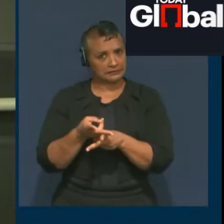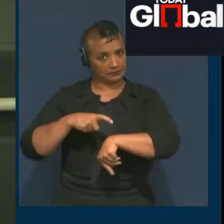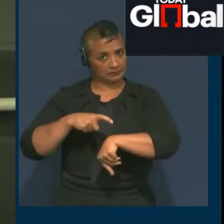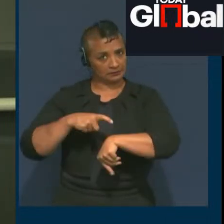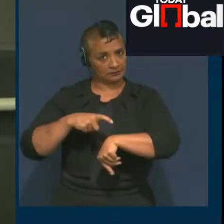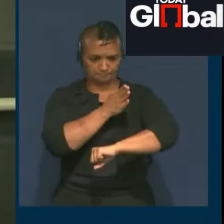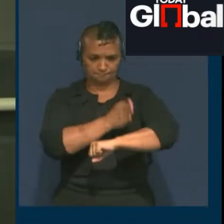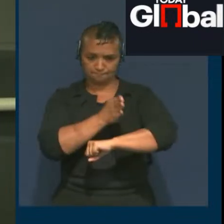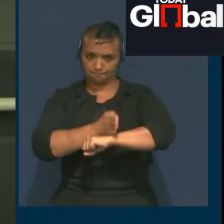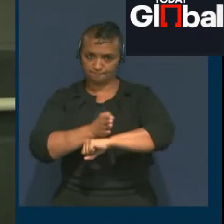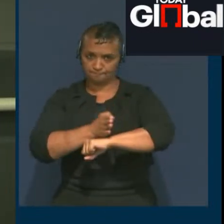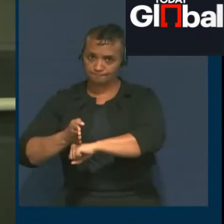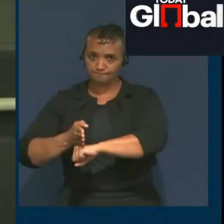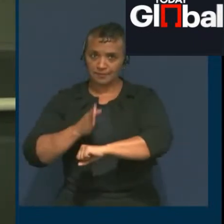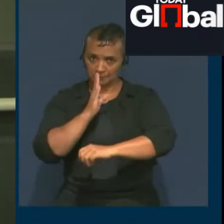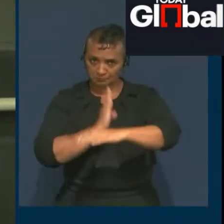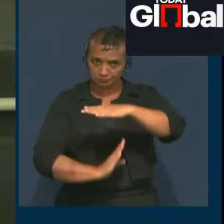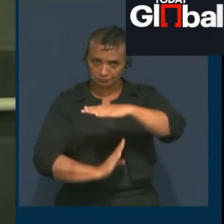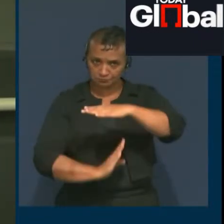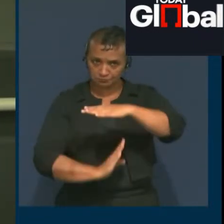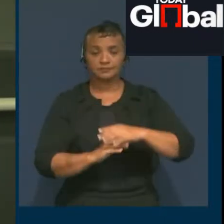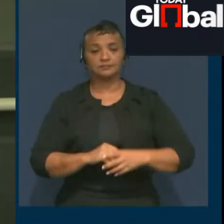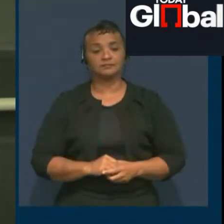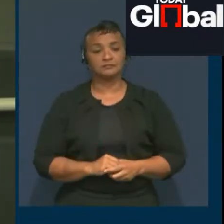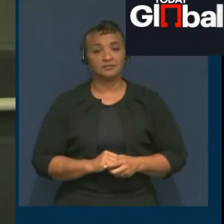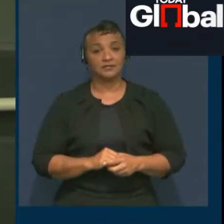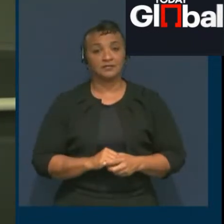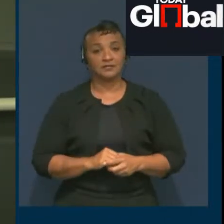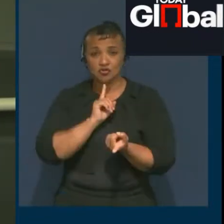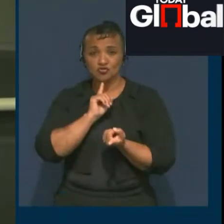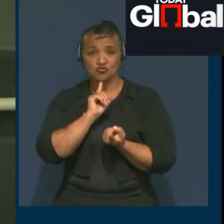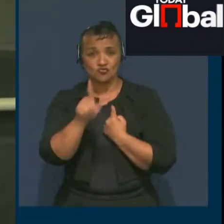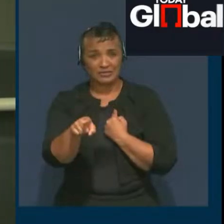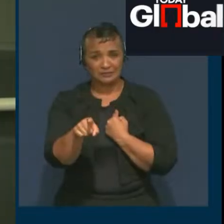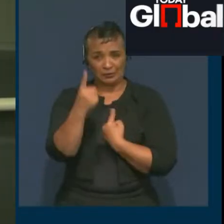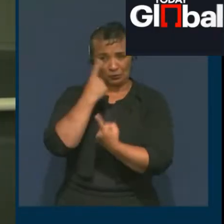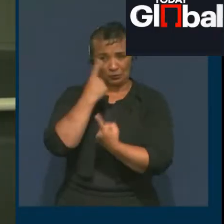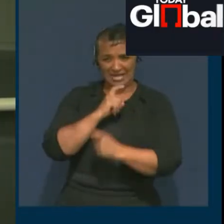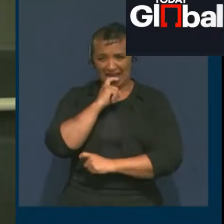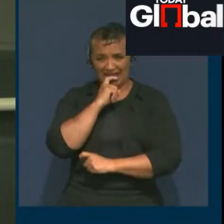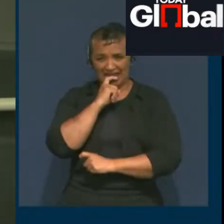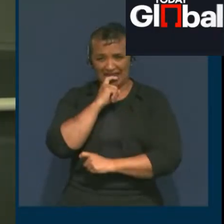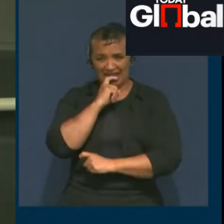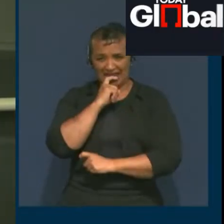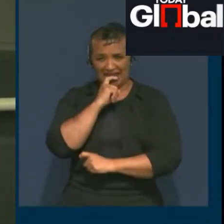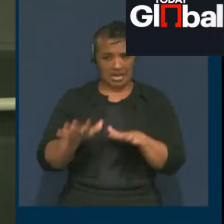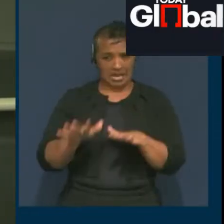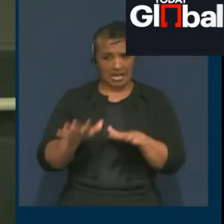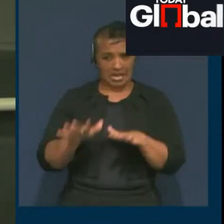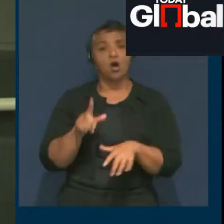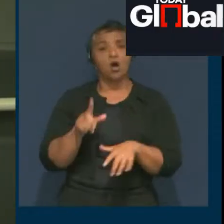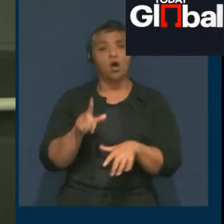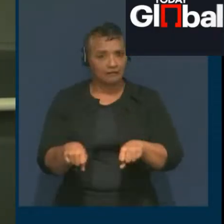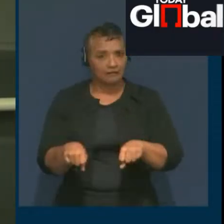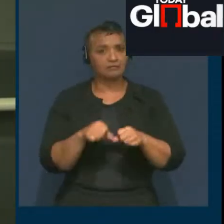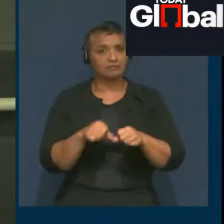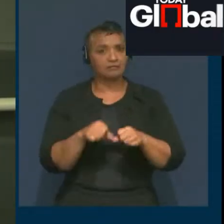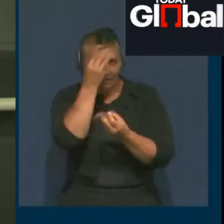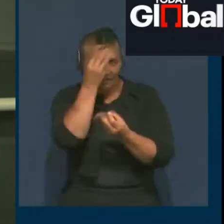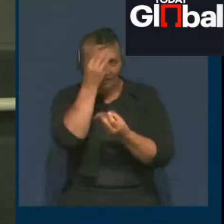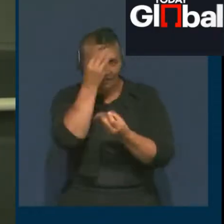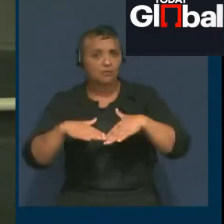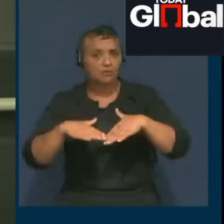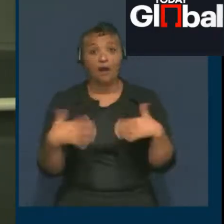management. When the response cannot be provided, the delegation may submit the pending information in